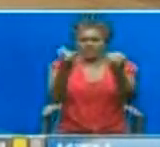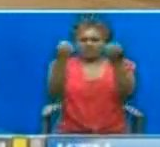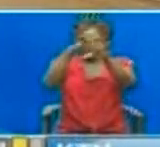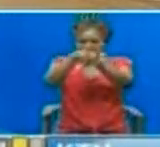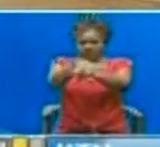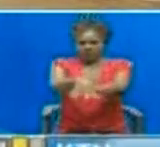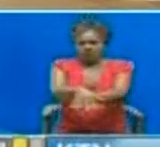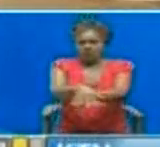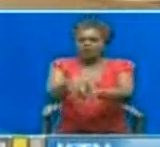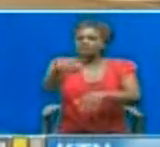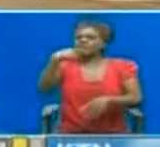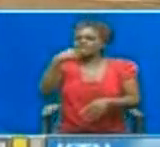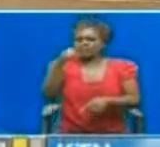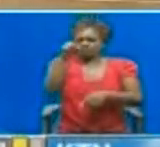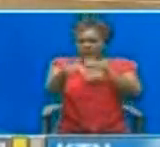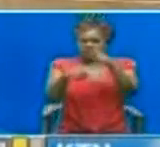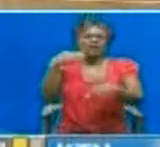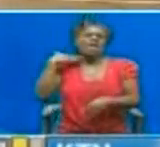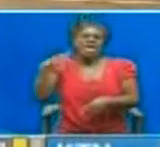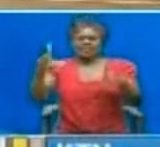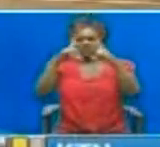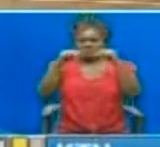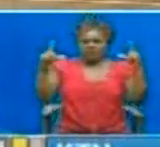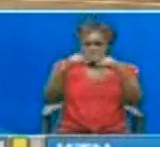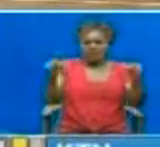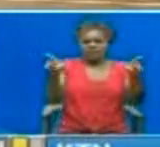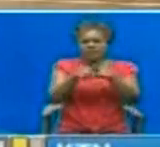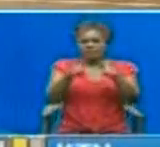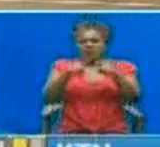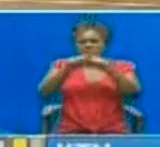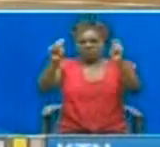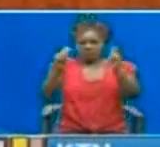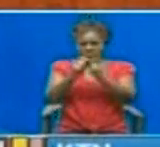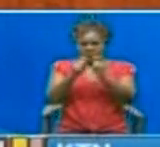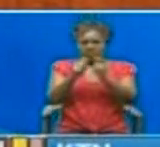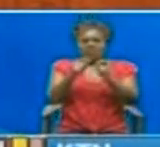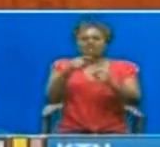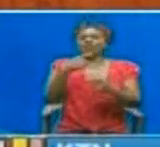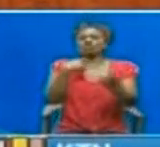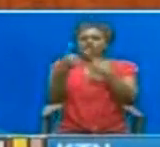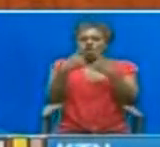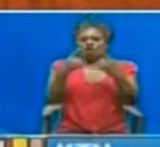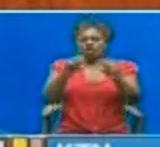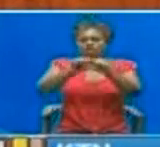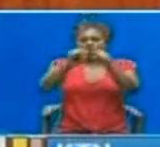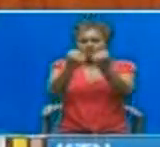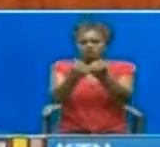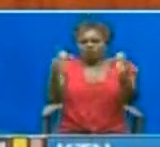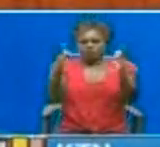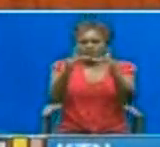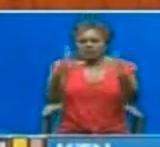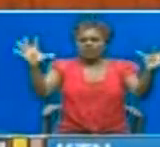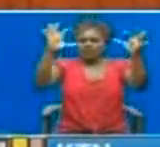integration. Kuria faces charges of incitement to violence, hate speech and ethnic contempt over remarks he made on social media linking members